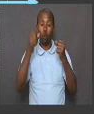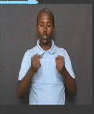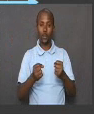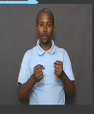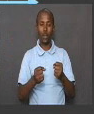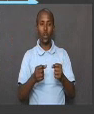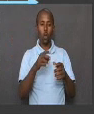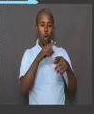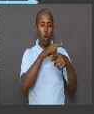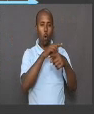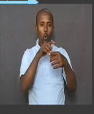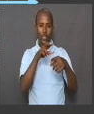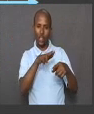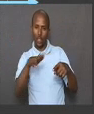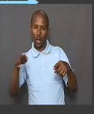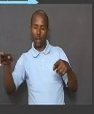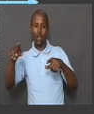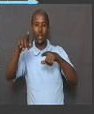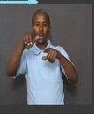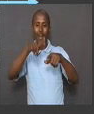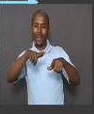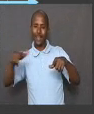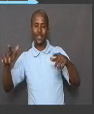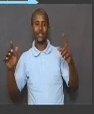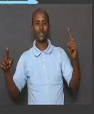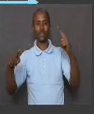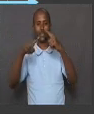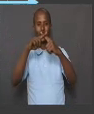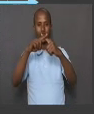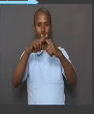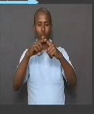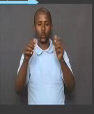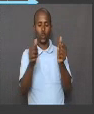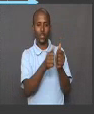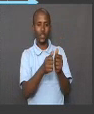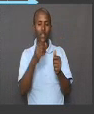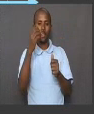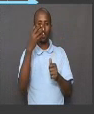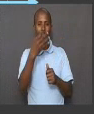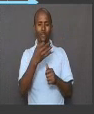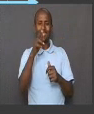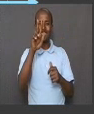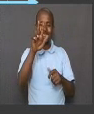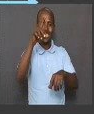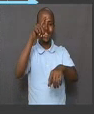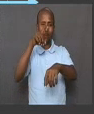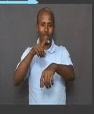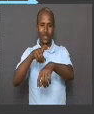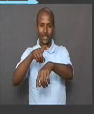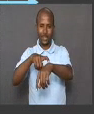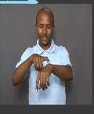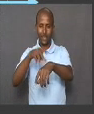a horizontal line to intersect with f up to 3 times,